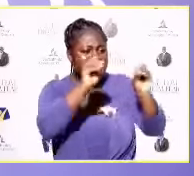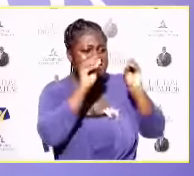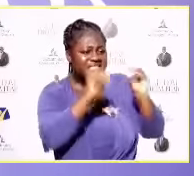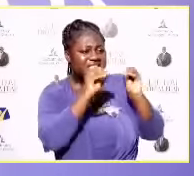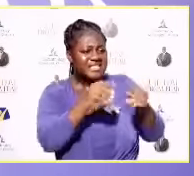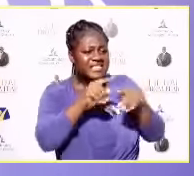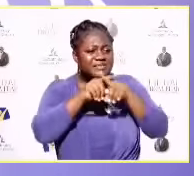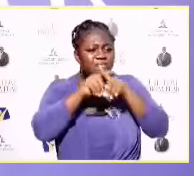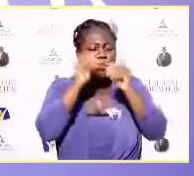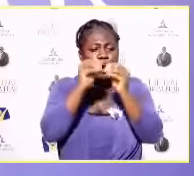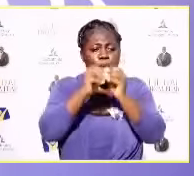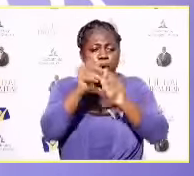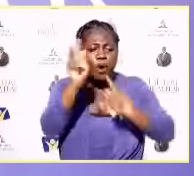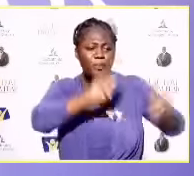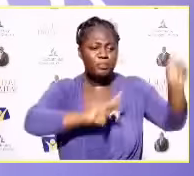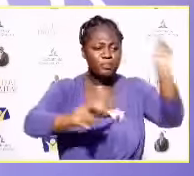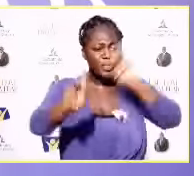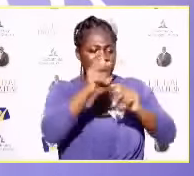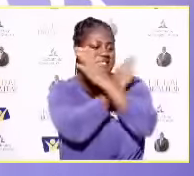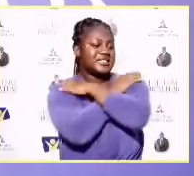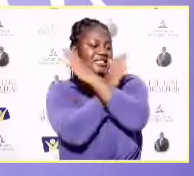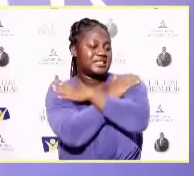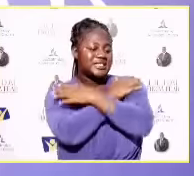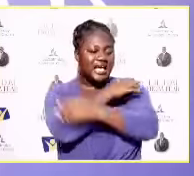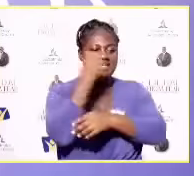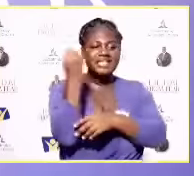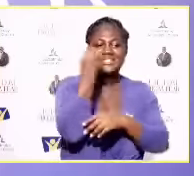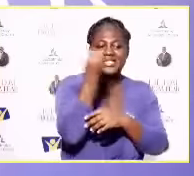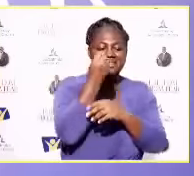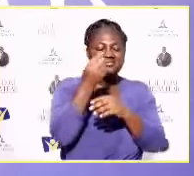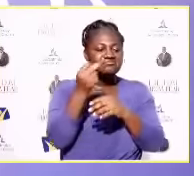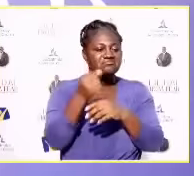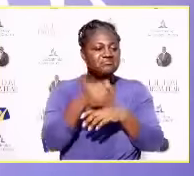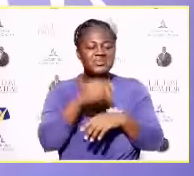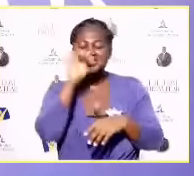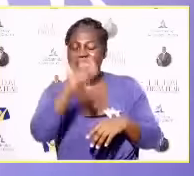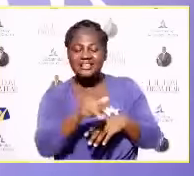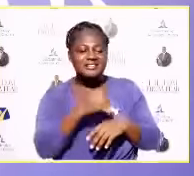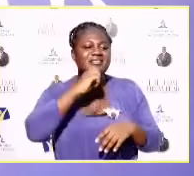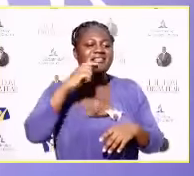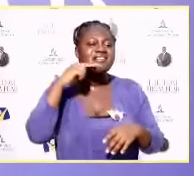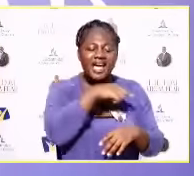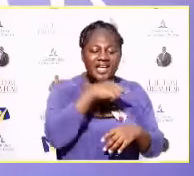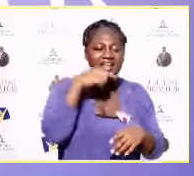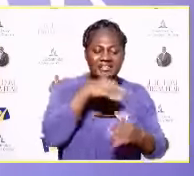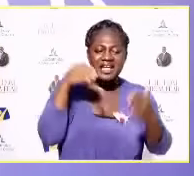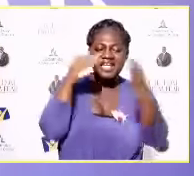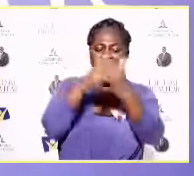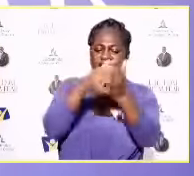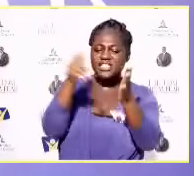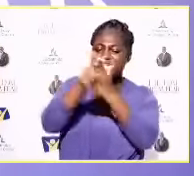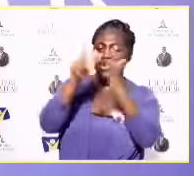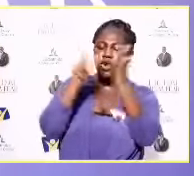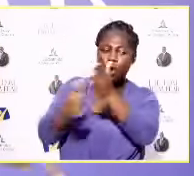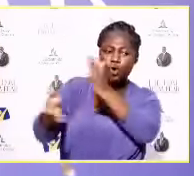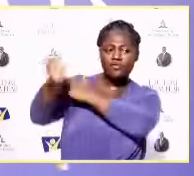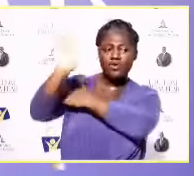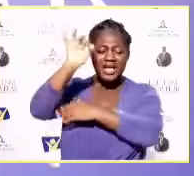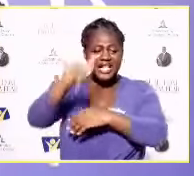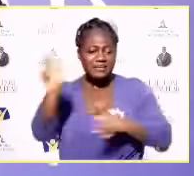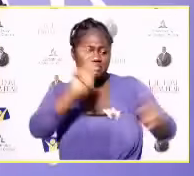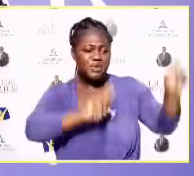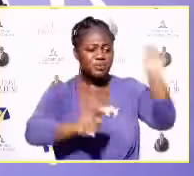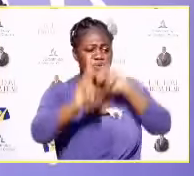that Sunday is a Sabbath, which is a damnable heresy. People use that damnable heresy